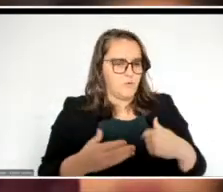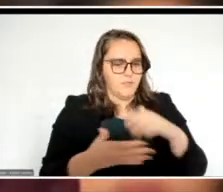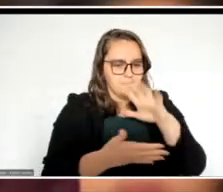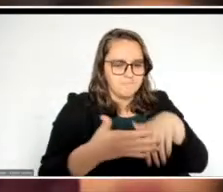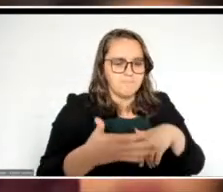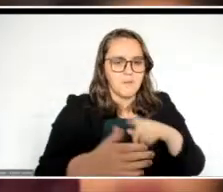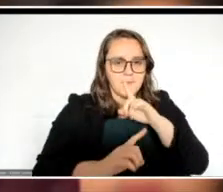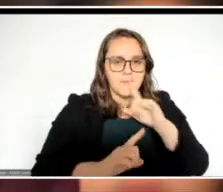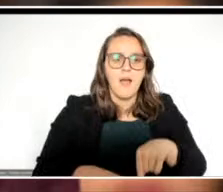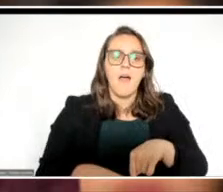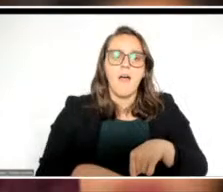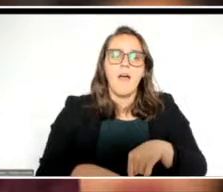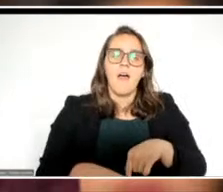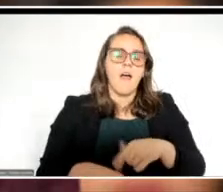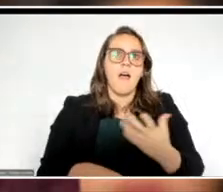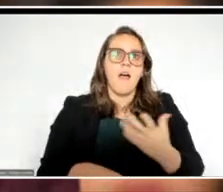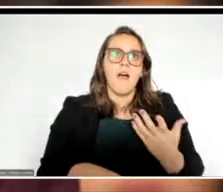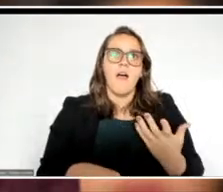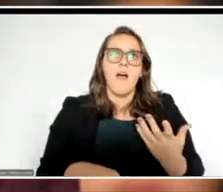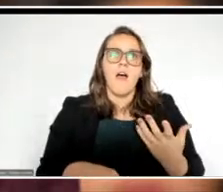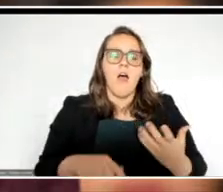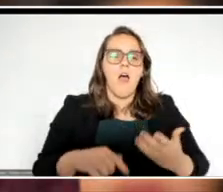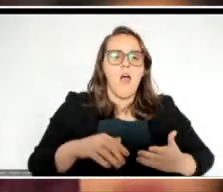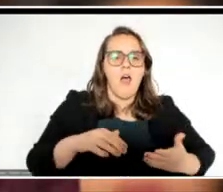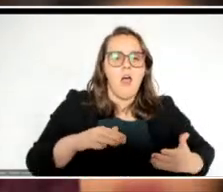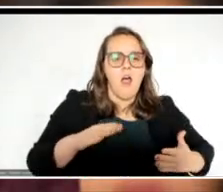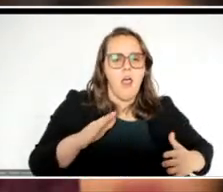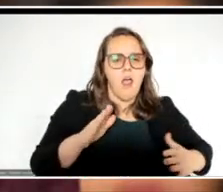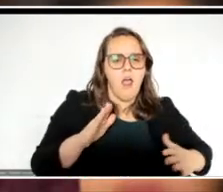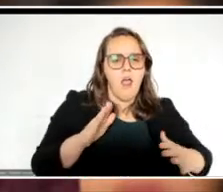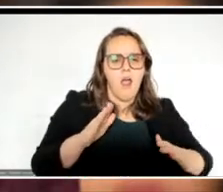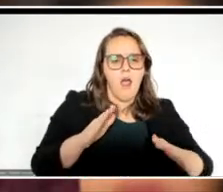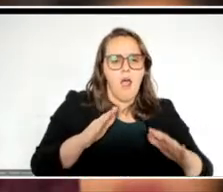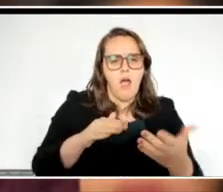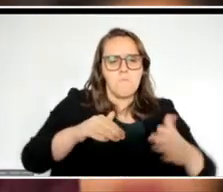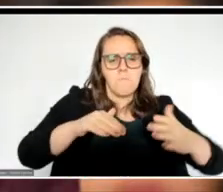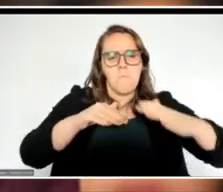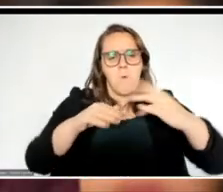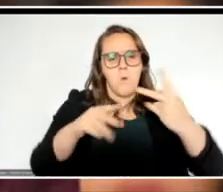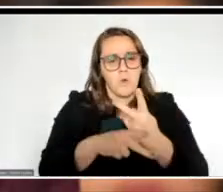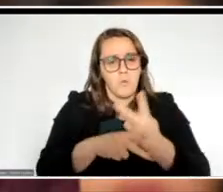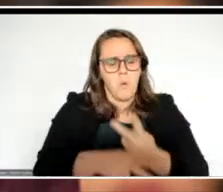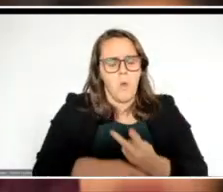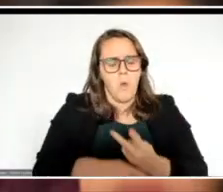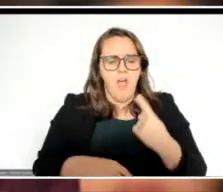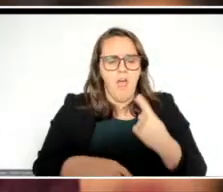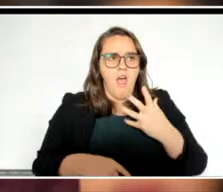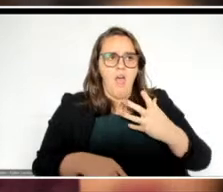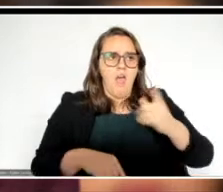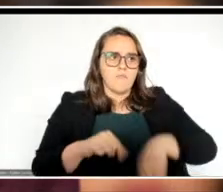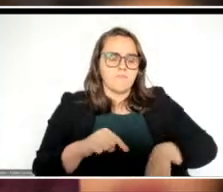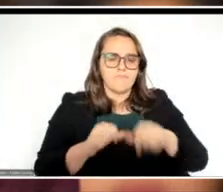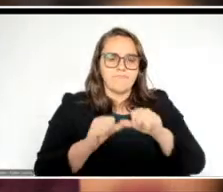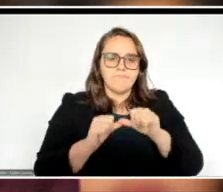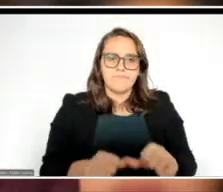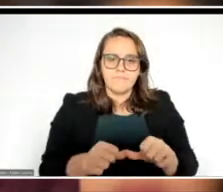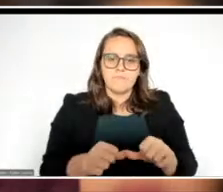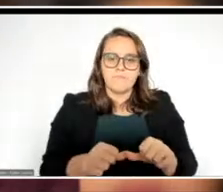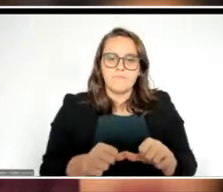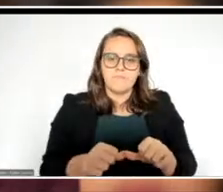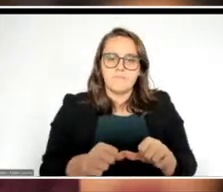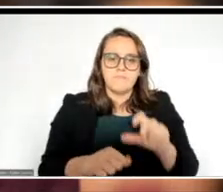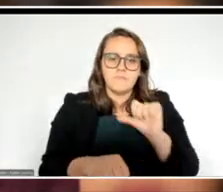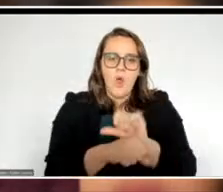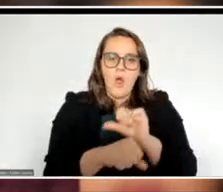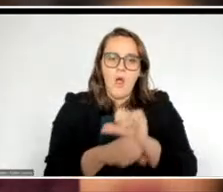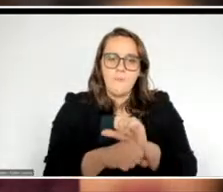that it was impossible for me to continue, given my personal values and my philosophy. I came